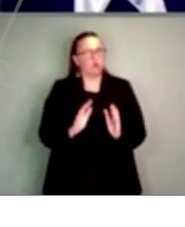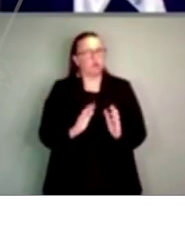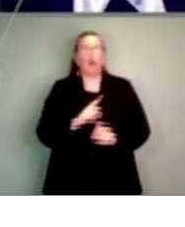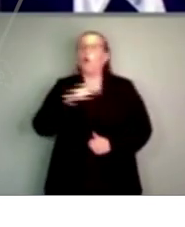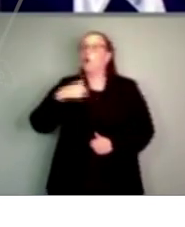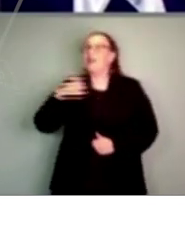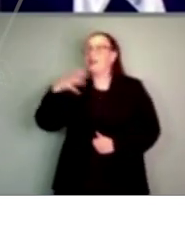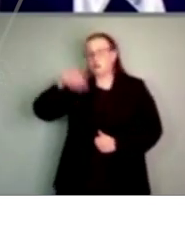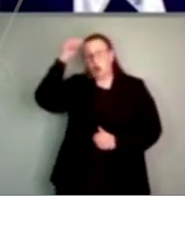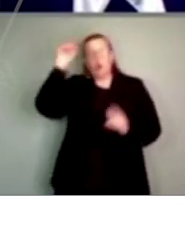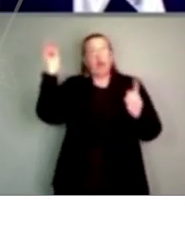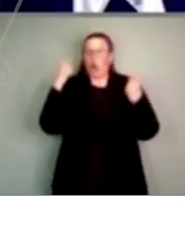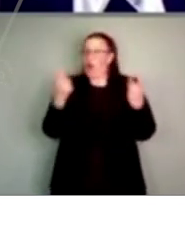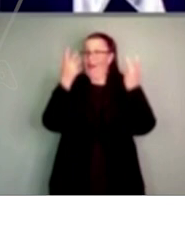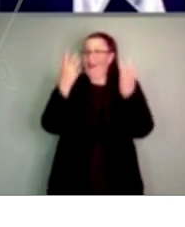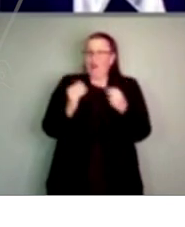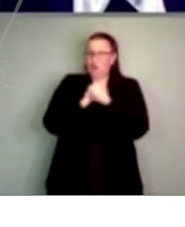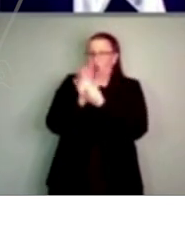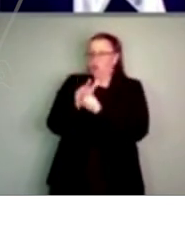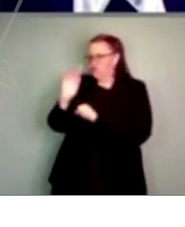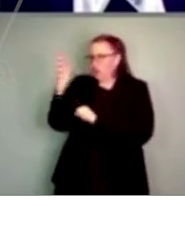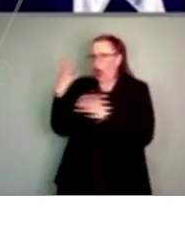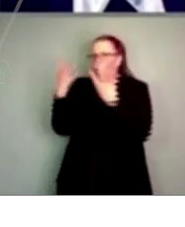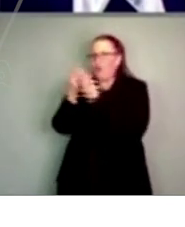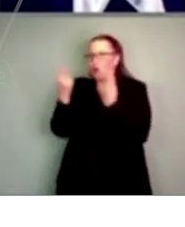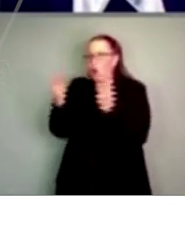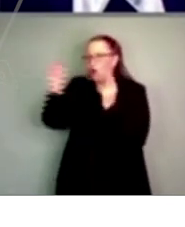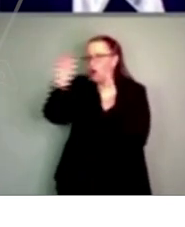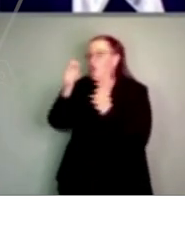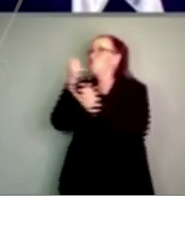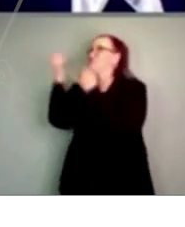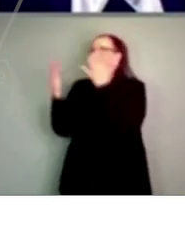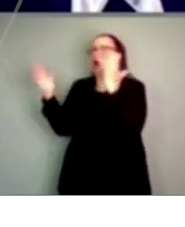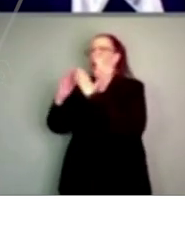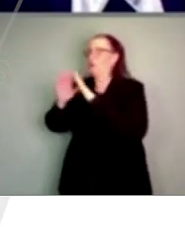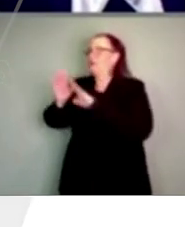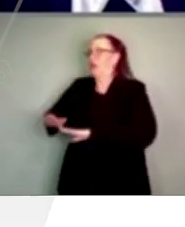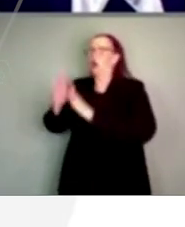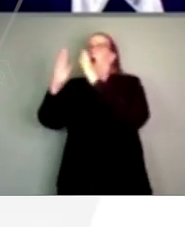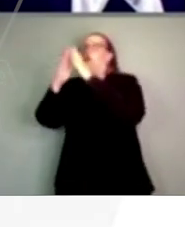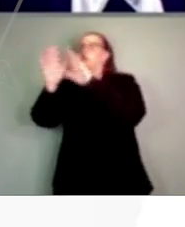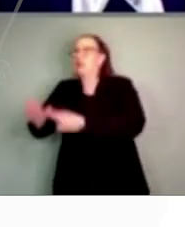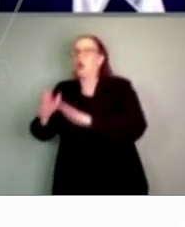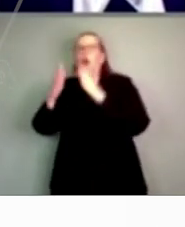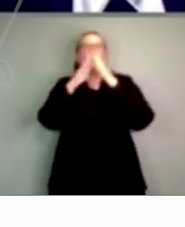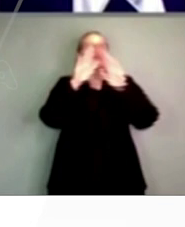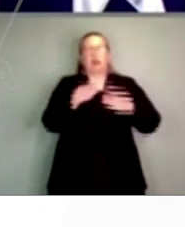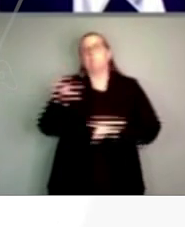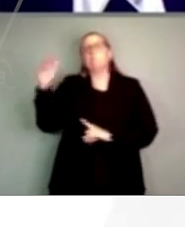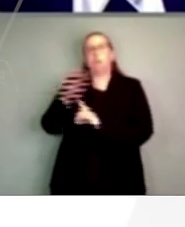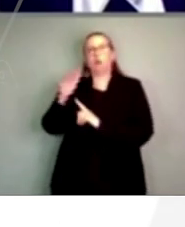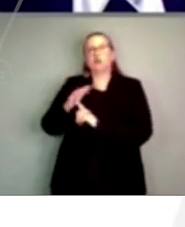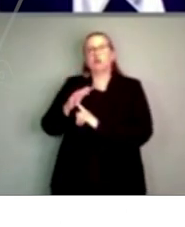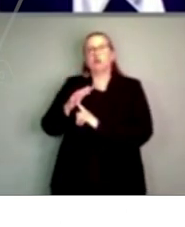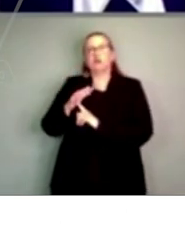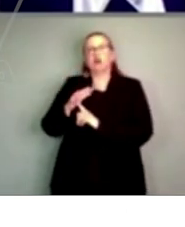they've been with and being able to follow that up and isolating close contacts and all of that is a very important part